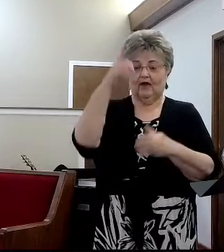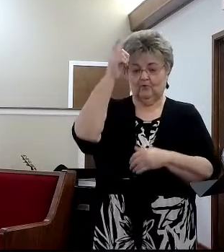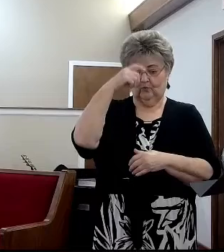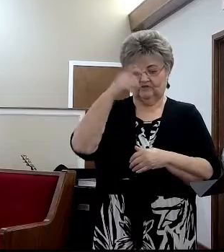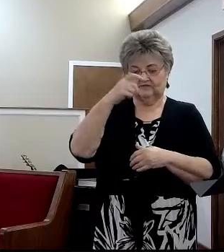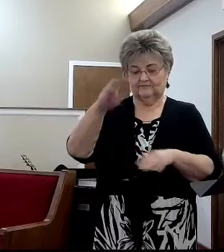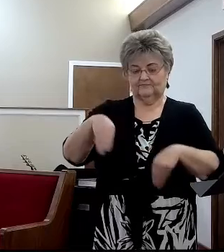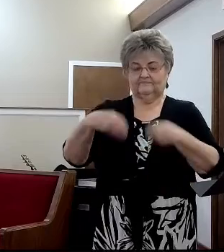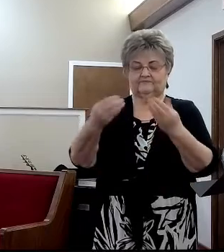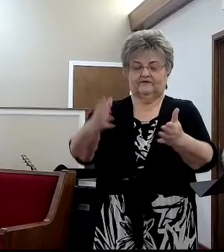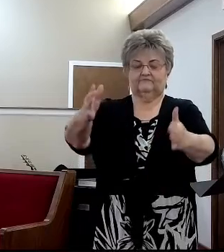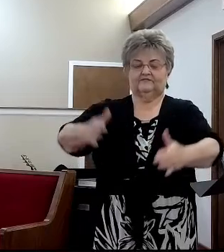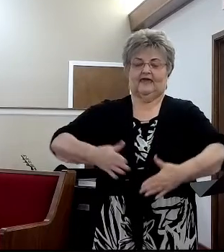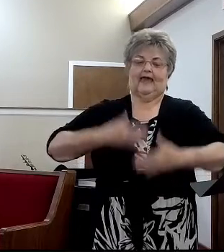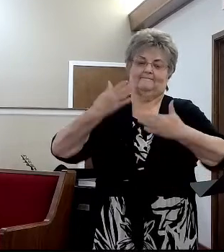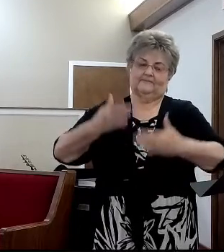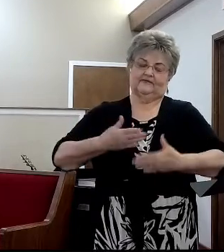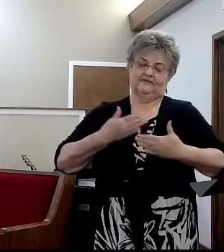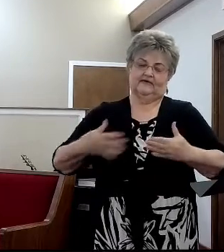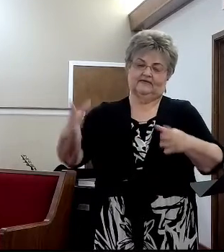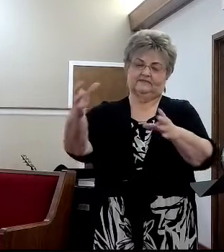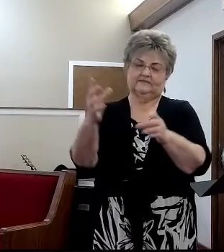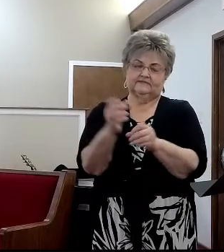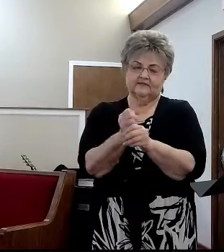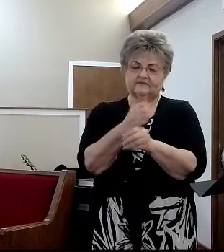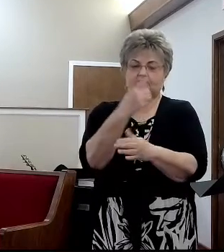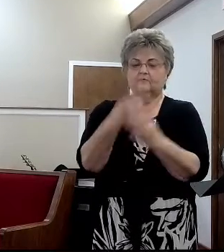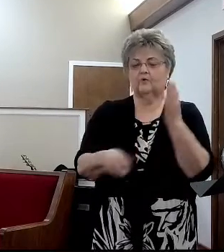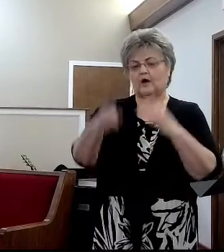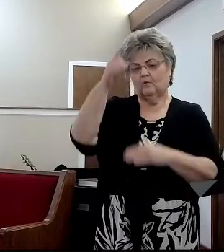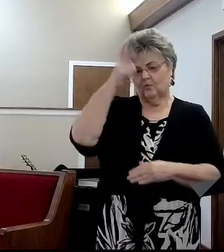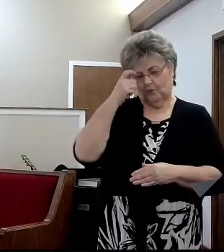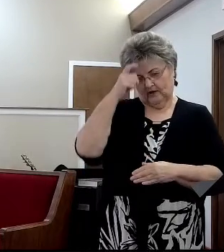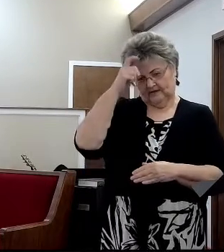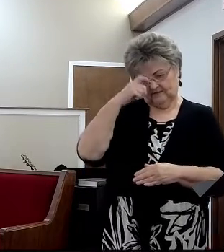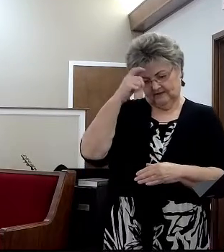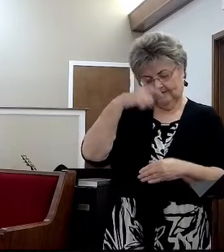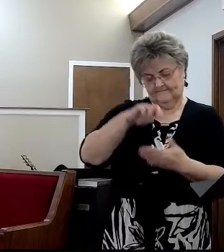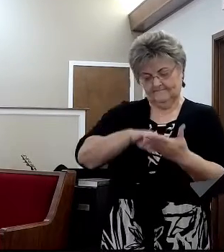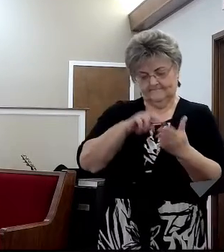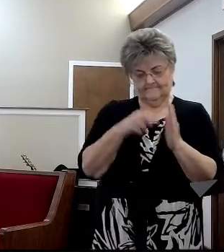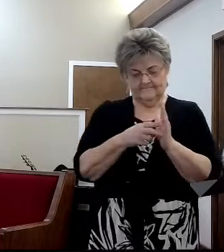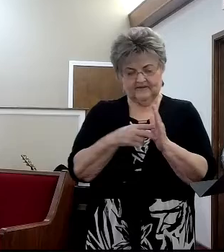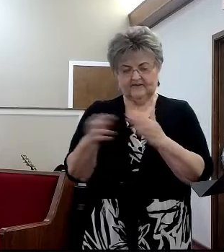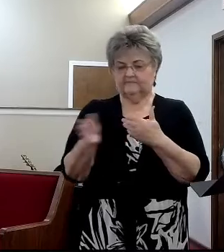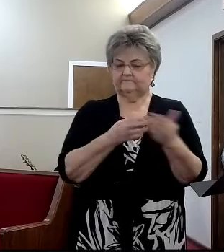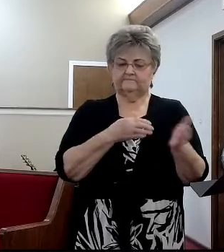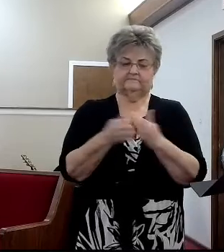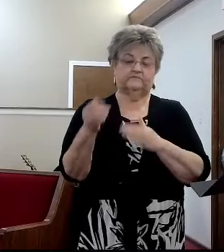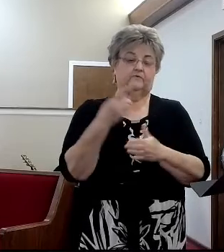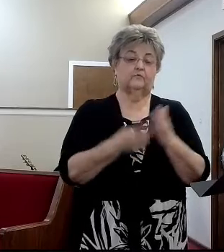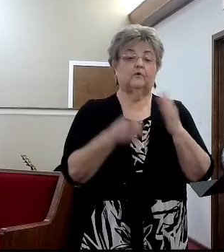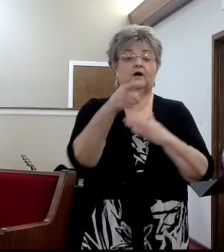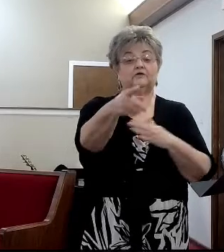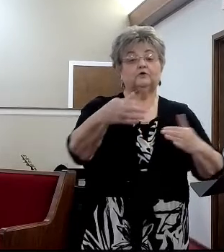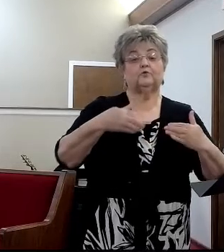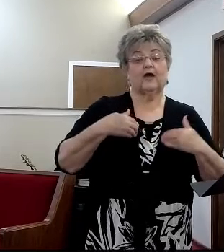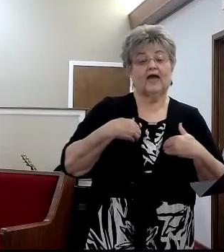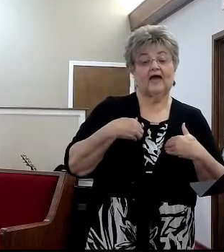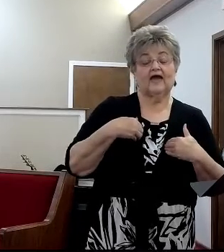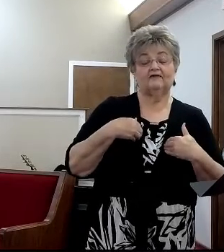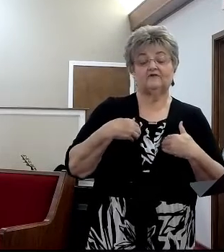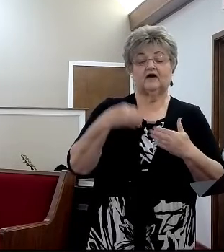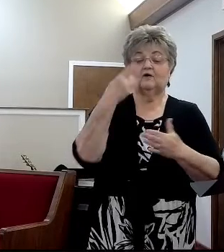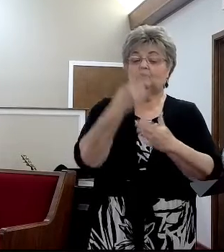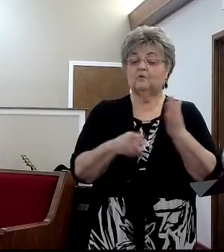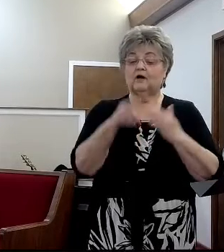happiness. This sums up what wisdom is all about. No matter what you have or what you accomplish,